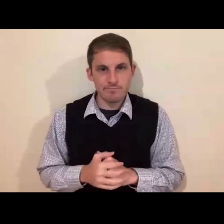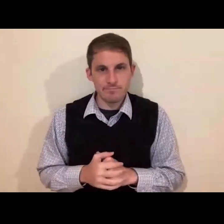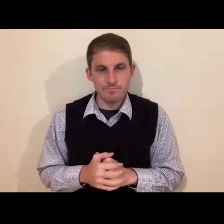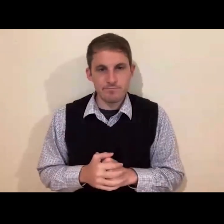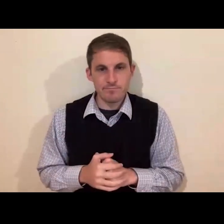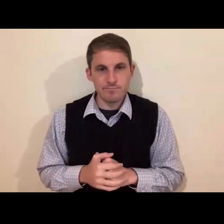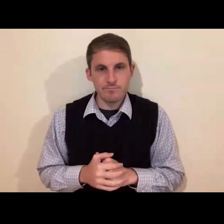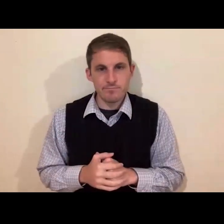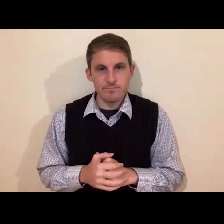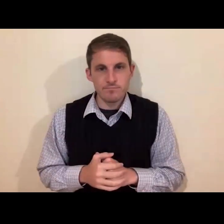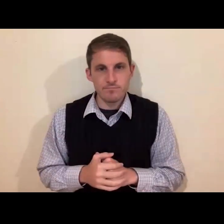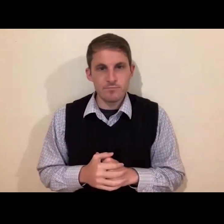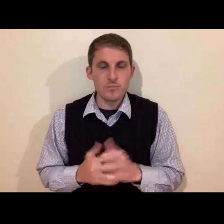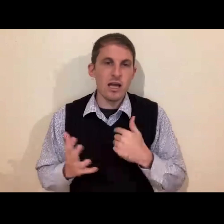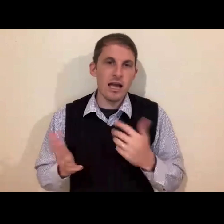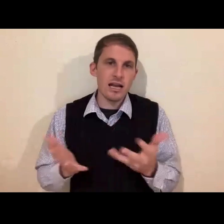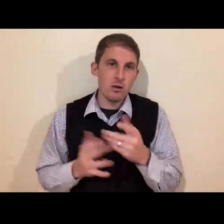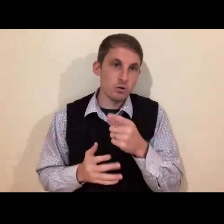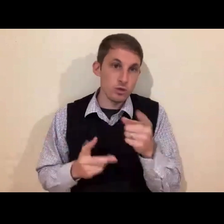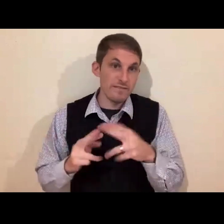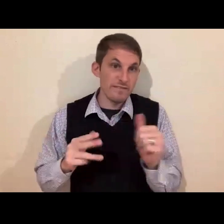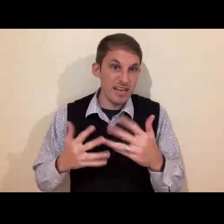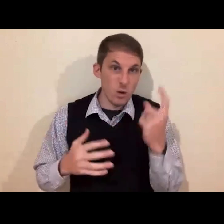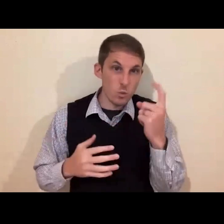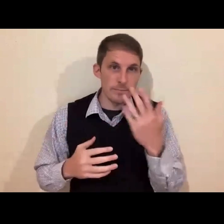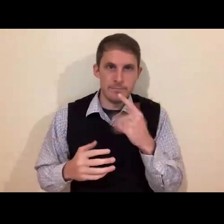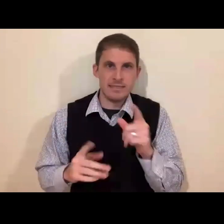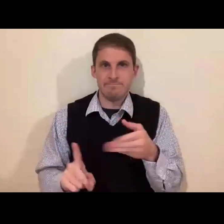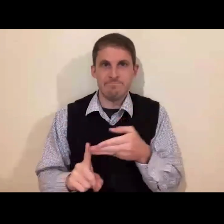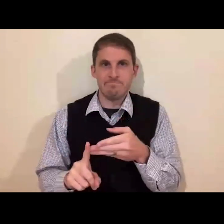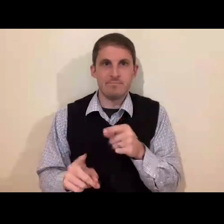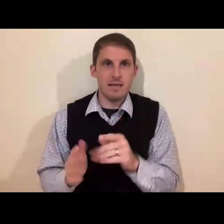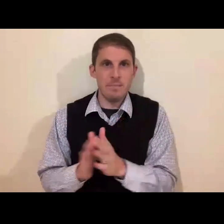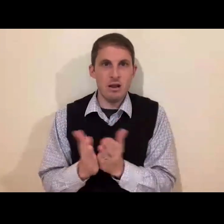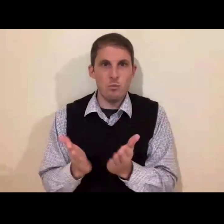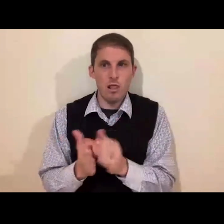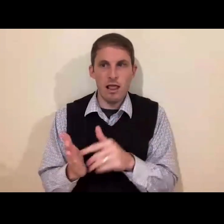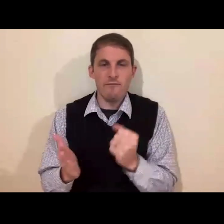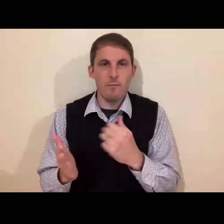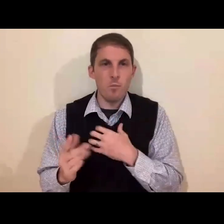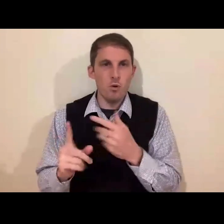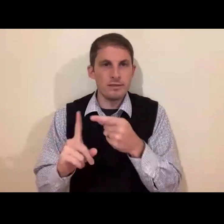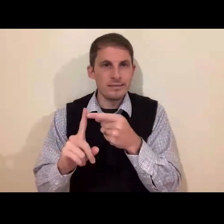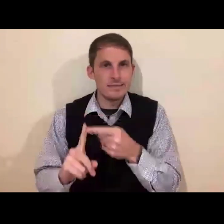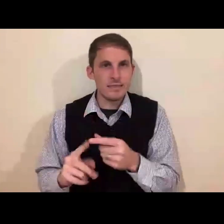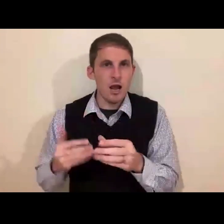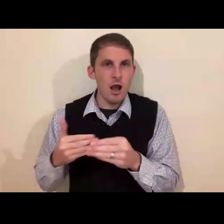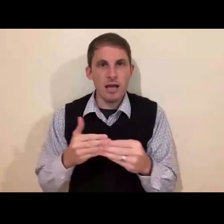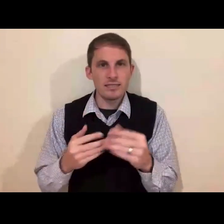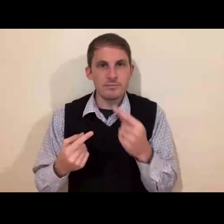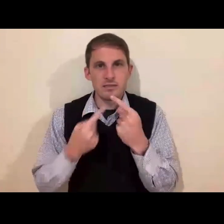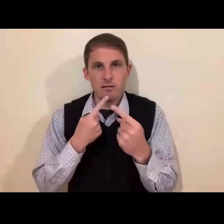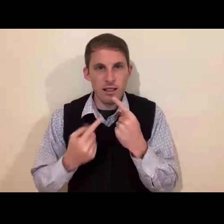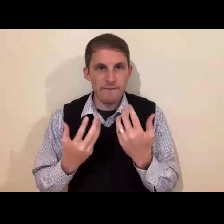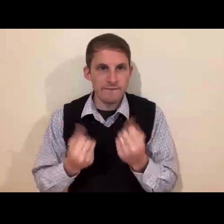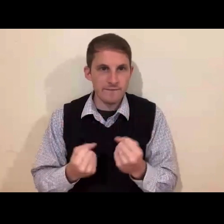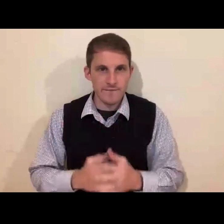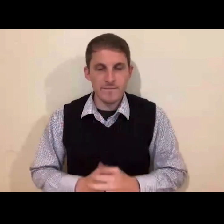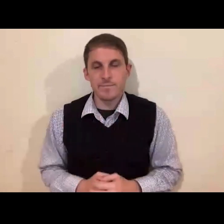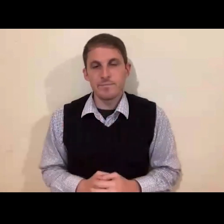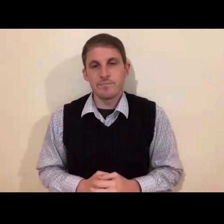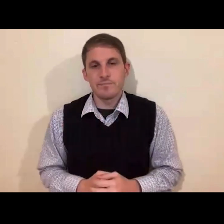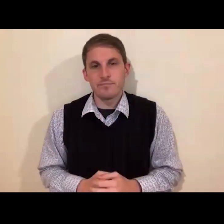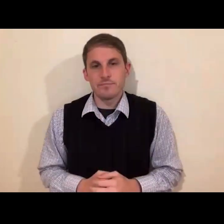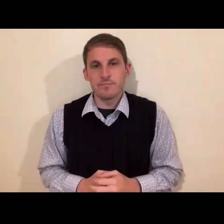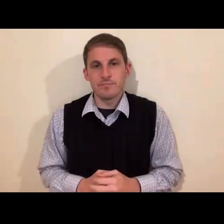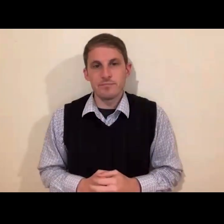it off here, I certainly encourage you, if there's any other questions, to have a look at the really detailed guidance material contained. The way that I think